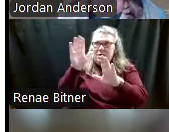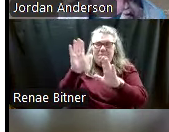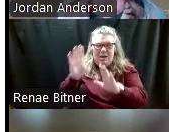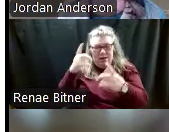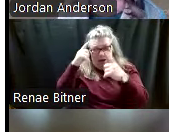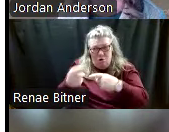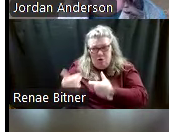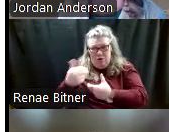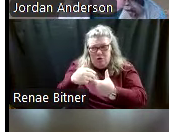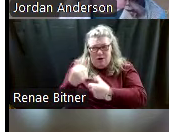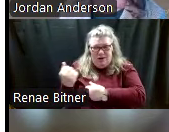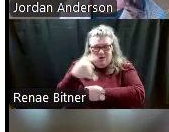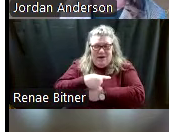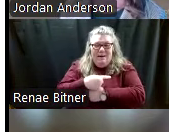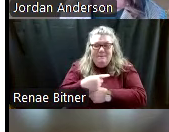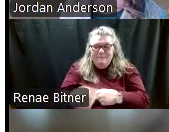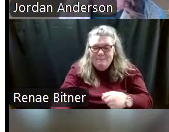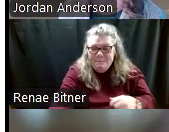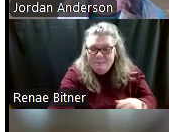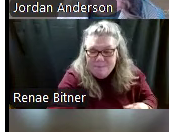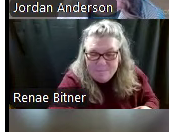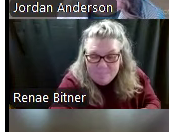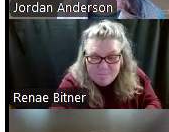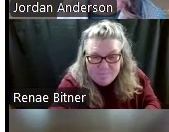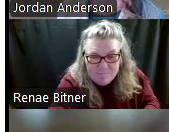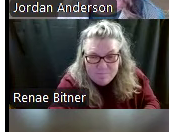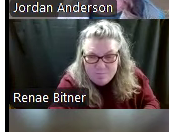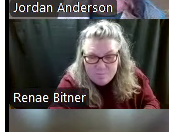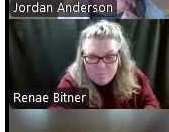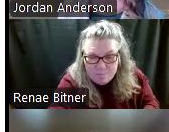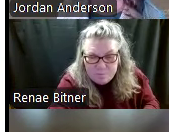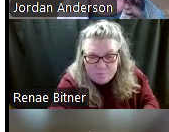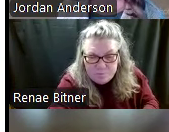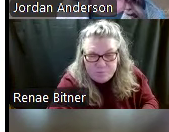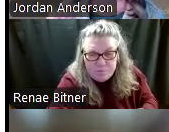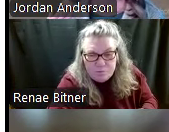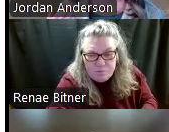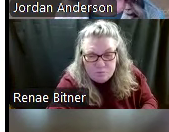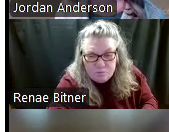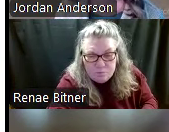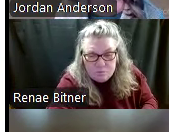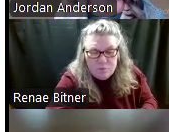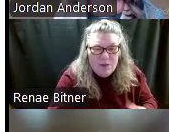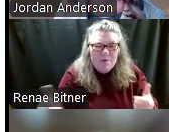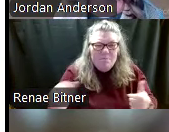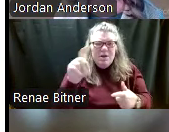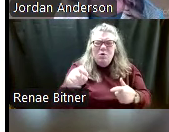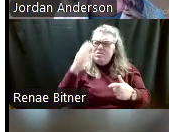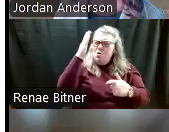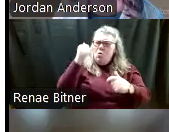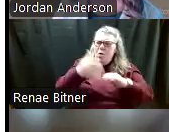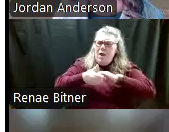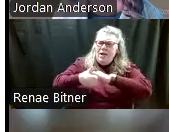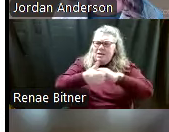join us today. So, all right. So the big question is why should we collaborate,